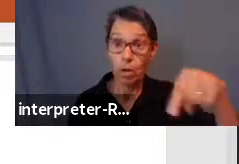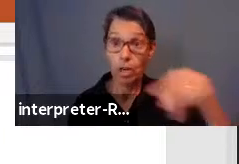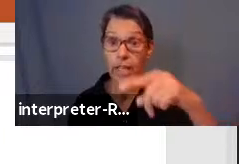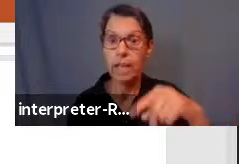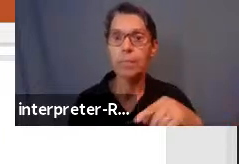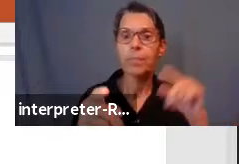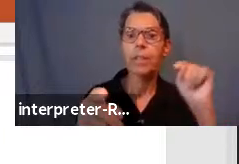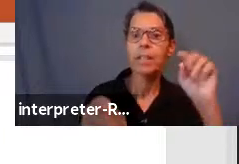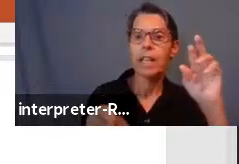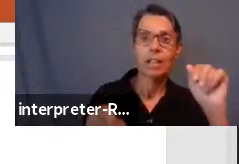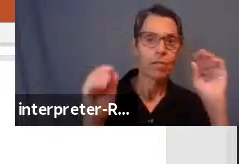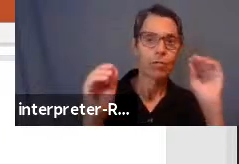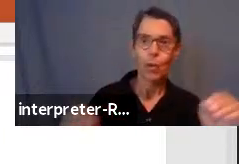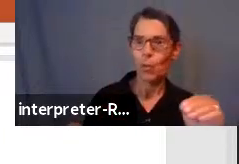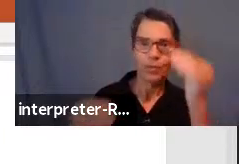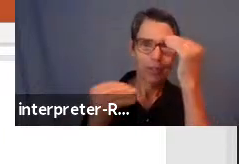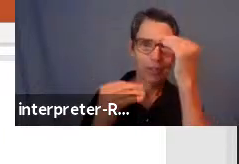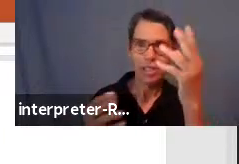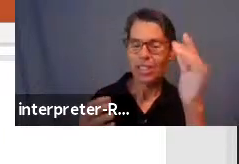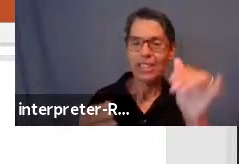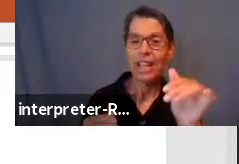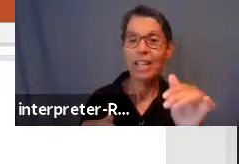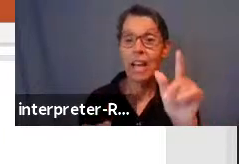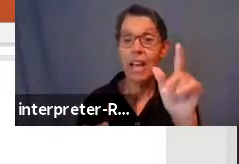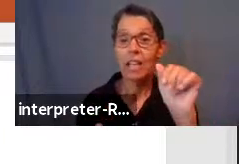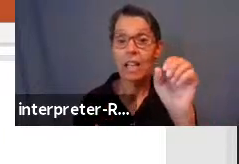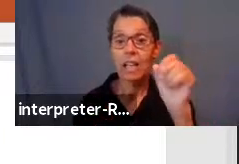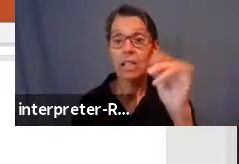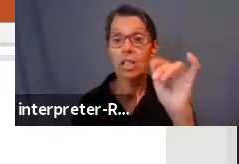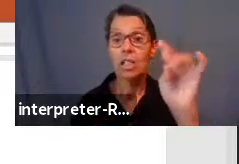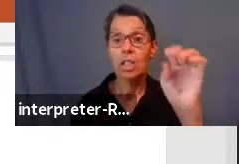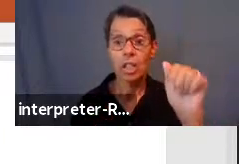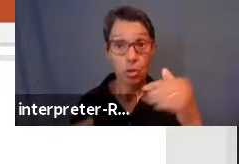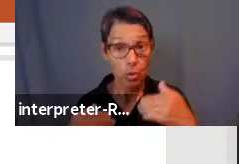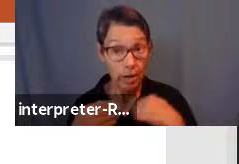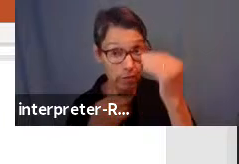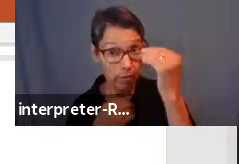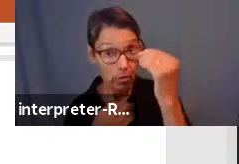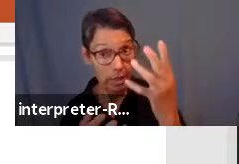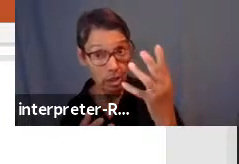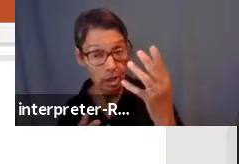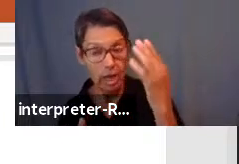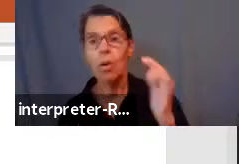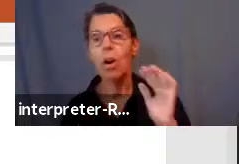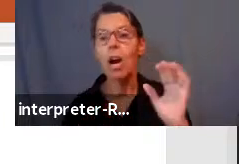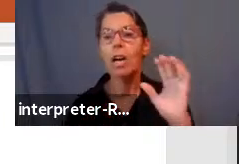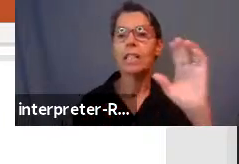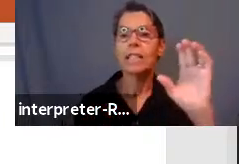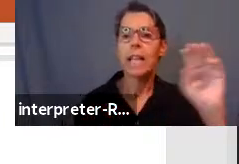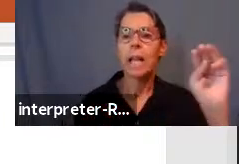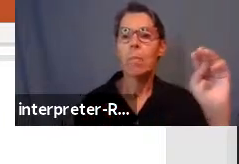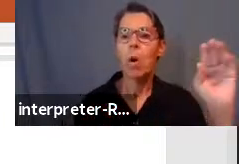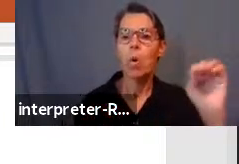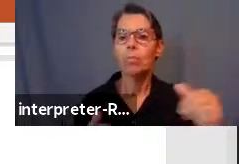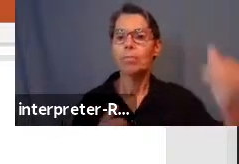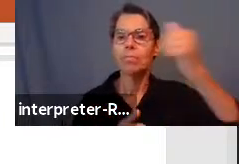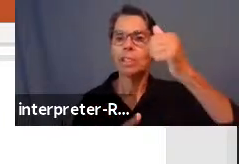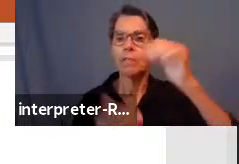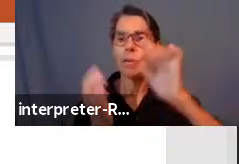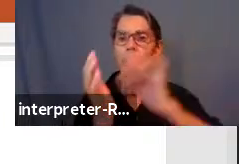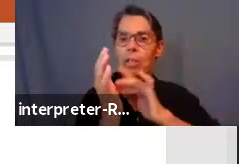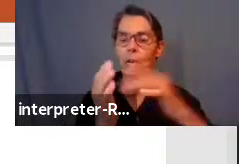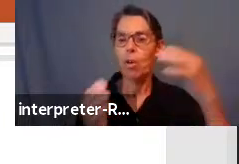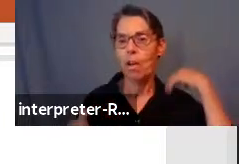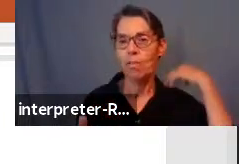have any information on that or not. I know our chief medical officer has gotten some information on that. I don't believe that